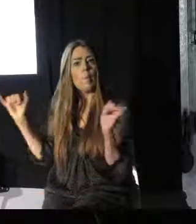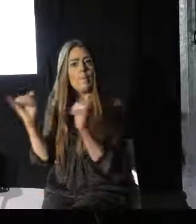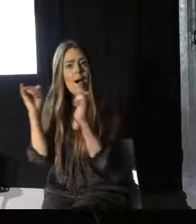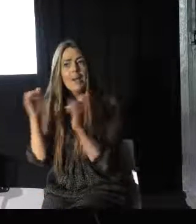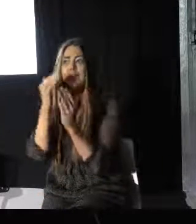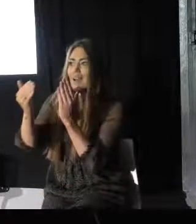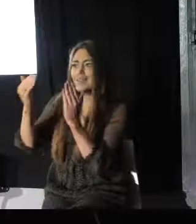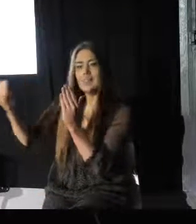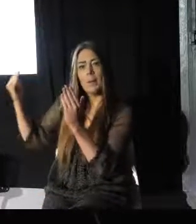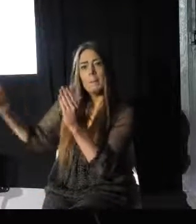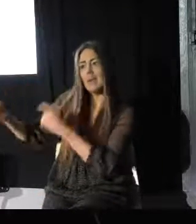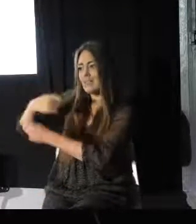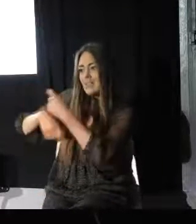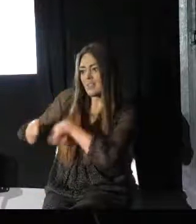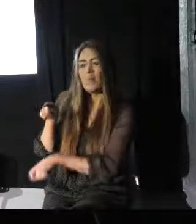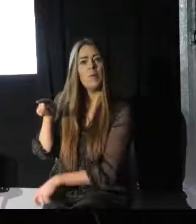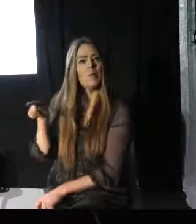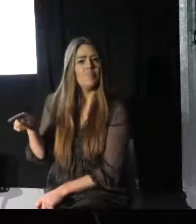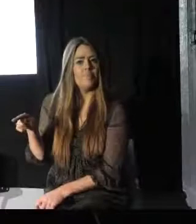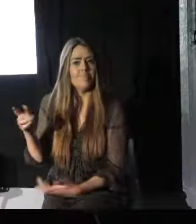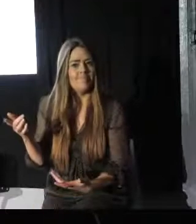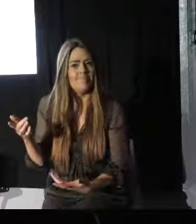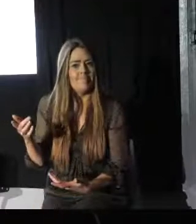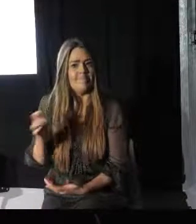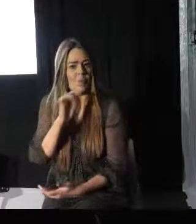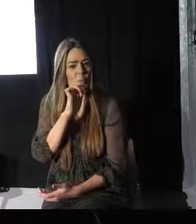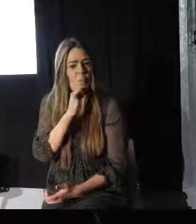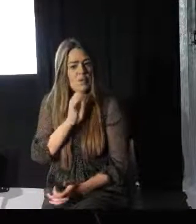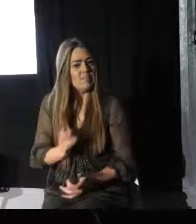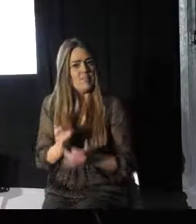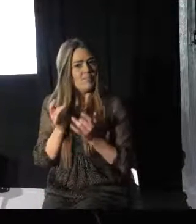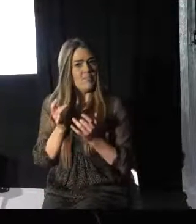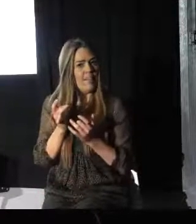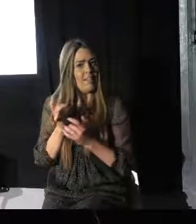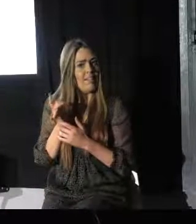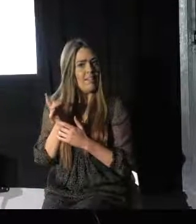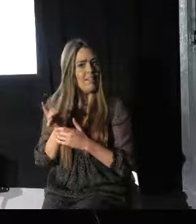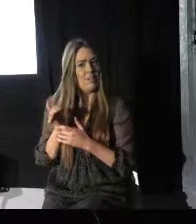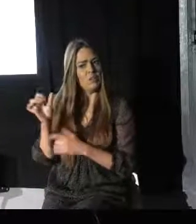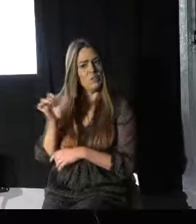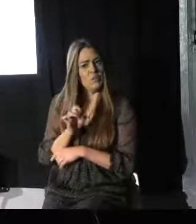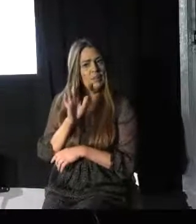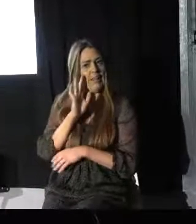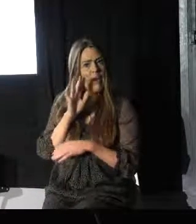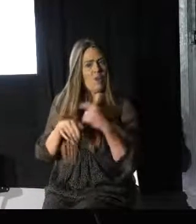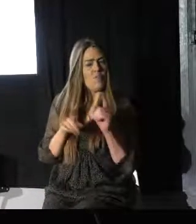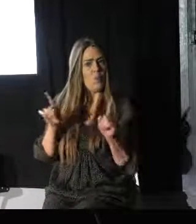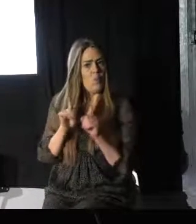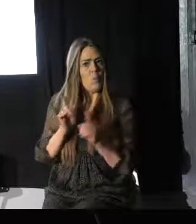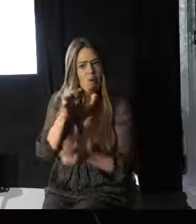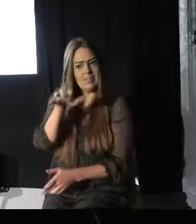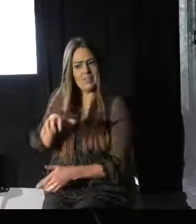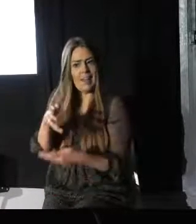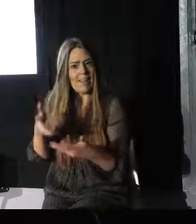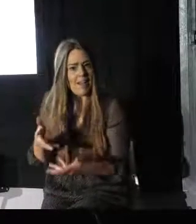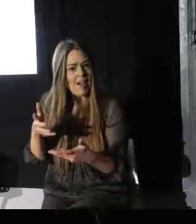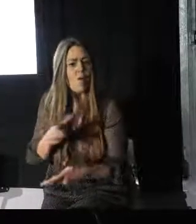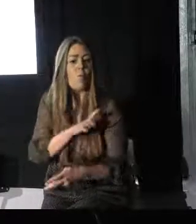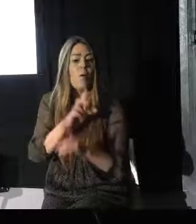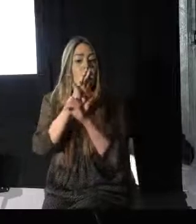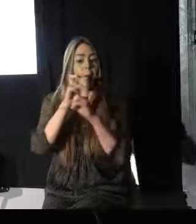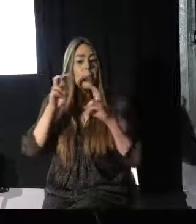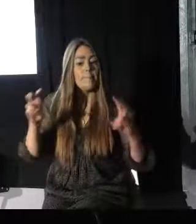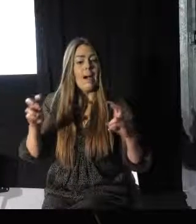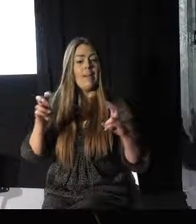not a verdict that one would hear, I think, in The Economist about what's on the site at the moment, because the Palast der